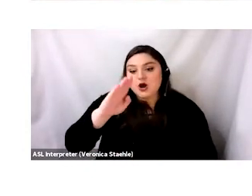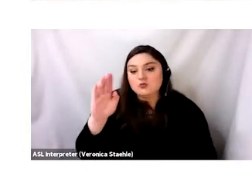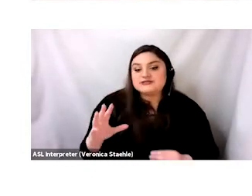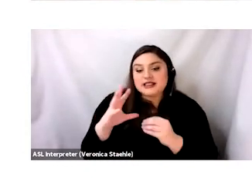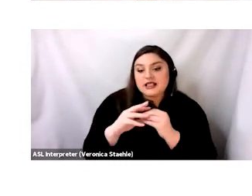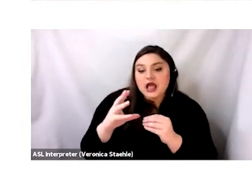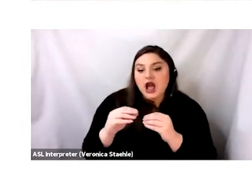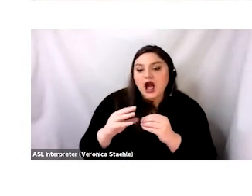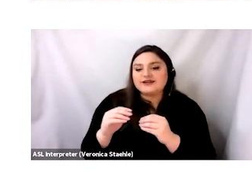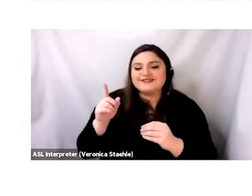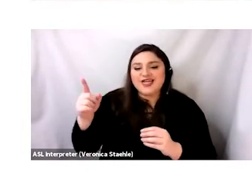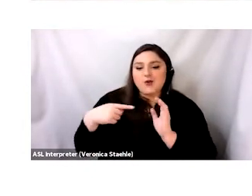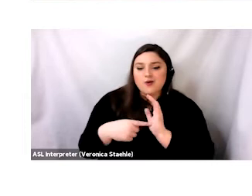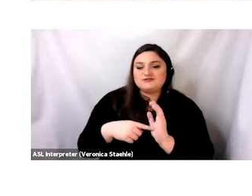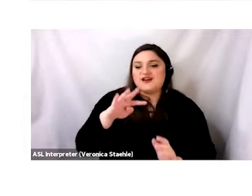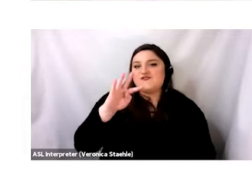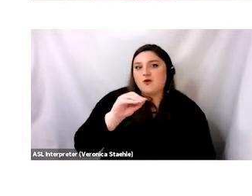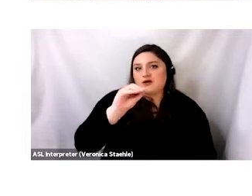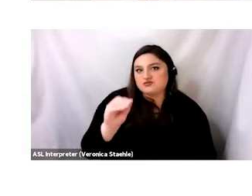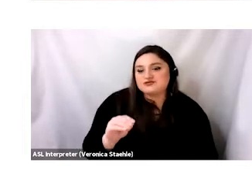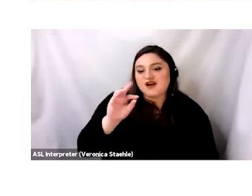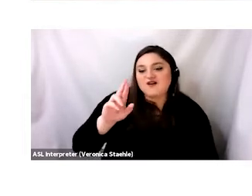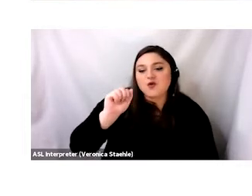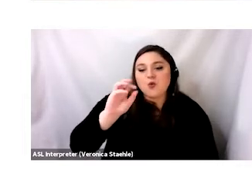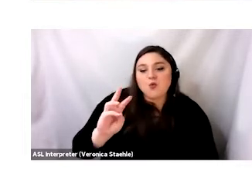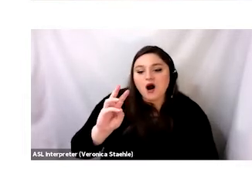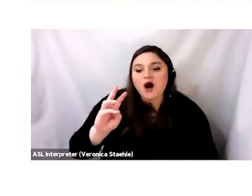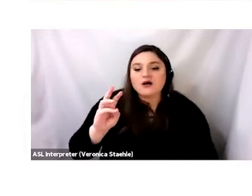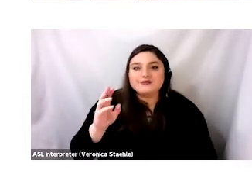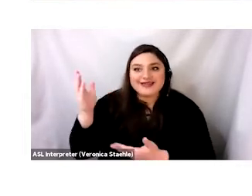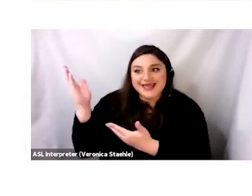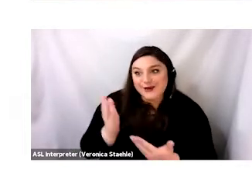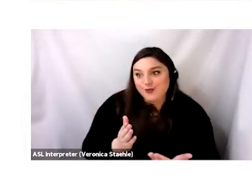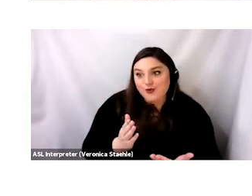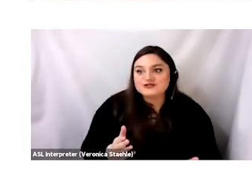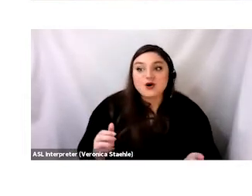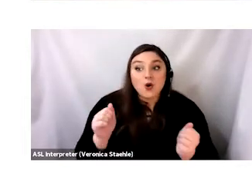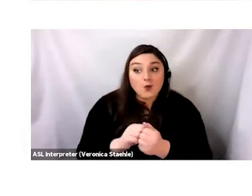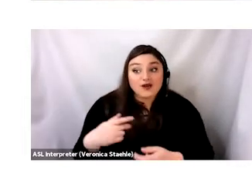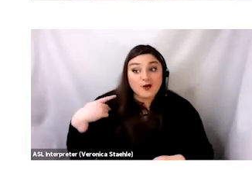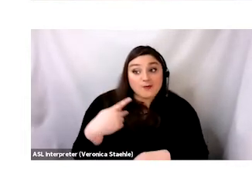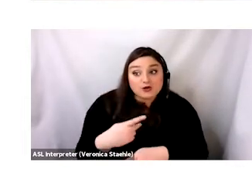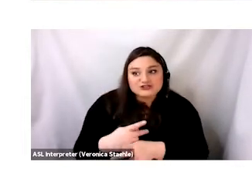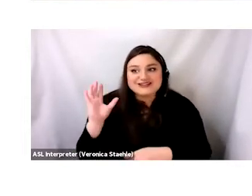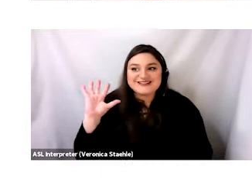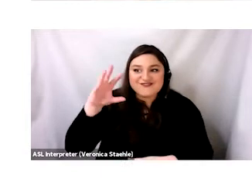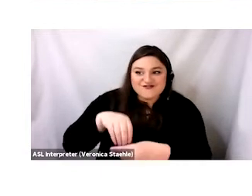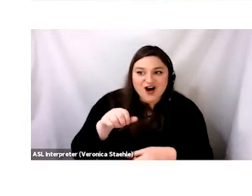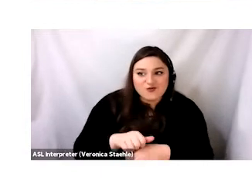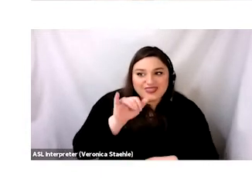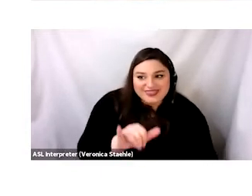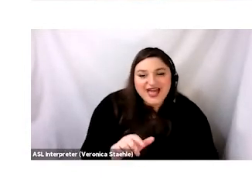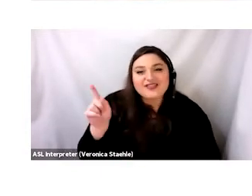Liverpool, rivaling those from the Caribbean and the US. Through Portuguese mediation, Brazil was able to increase its relevance to the British